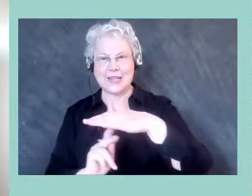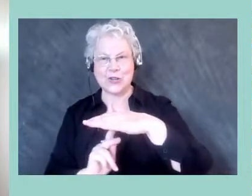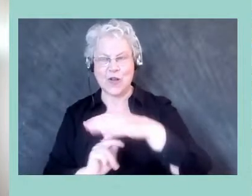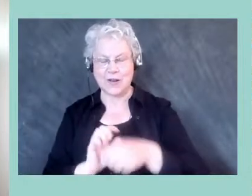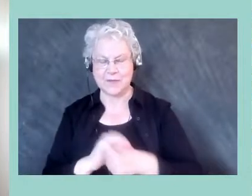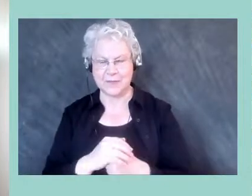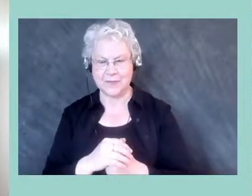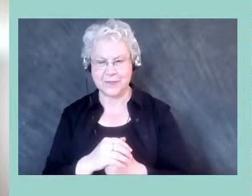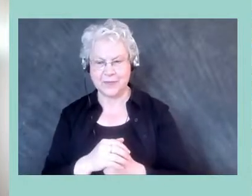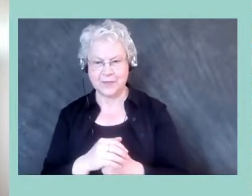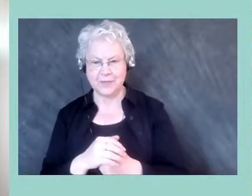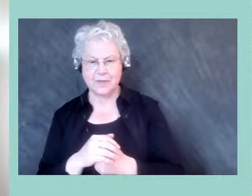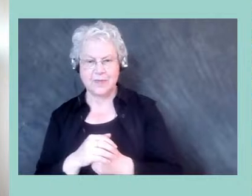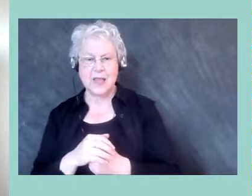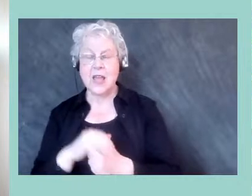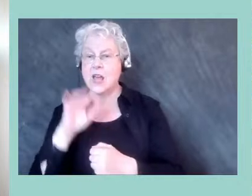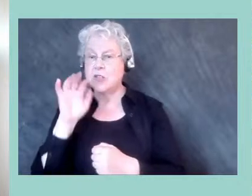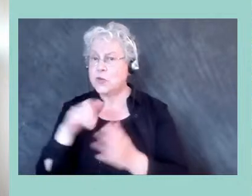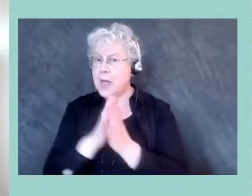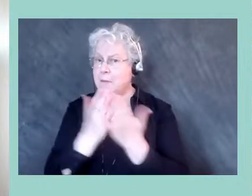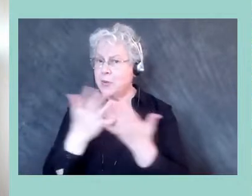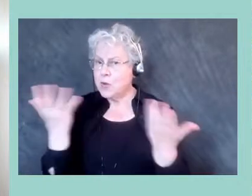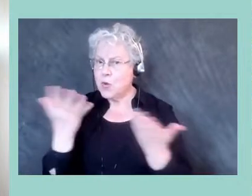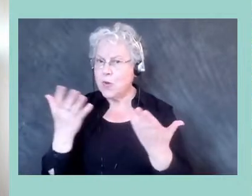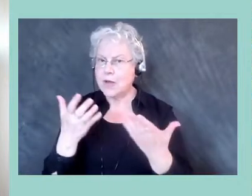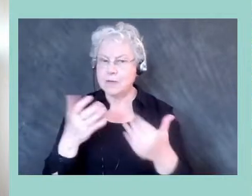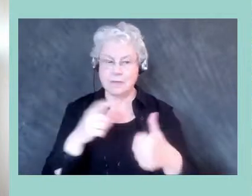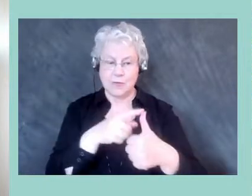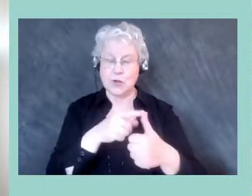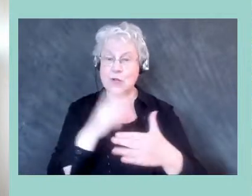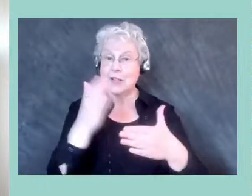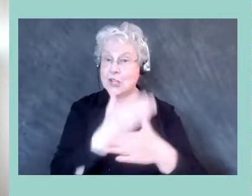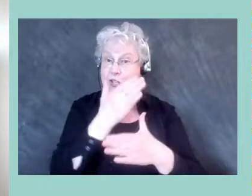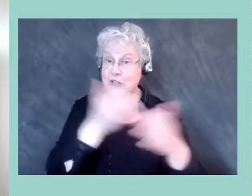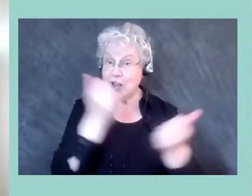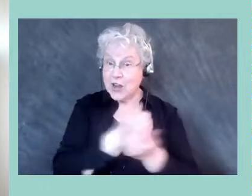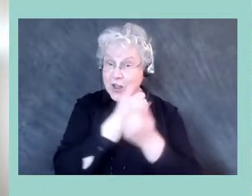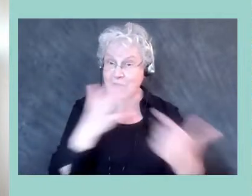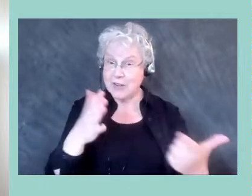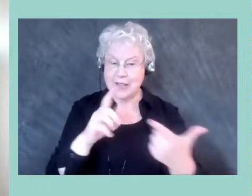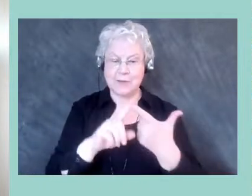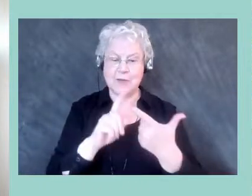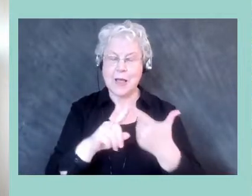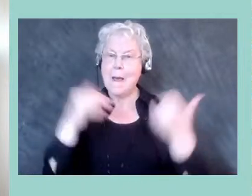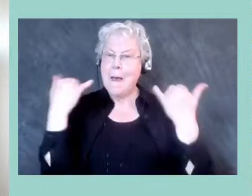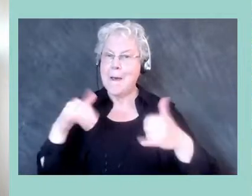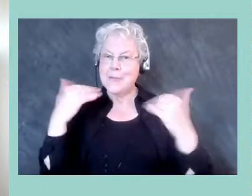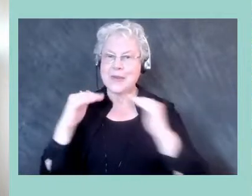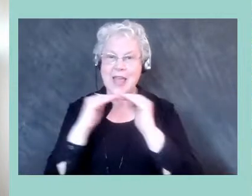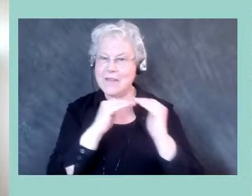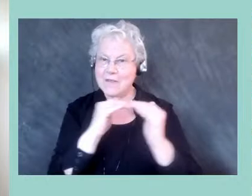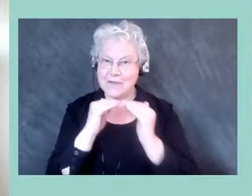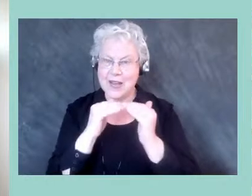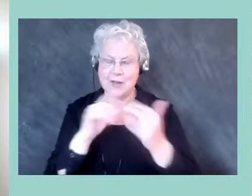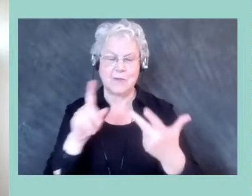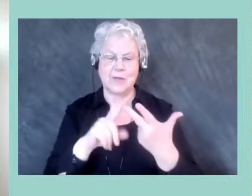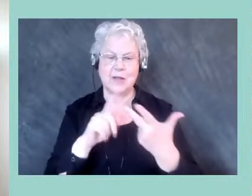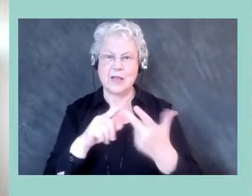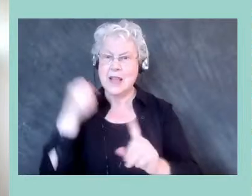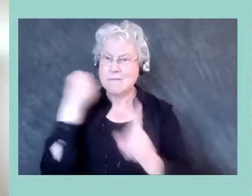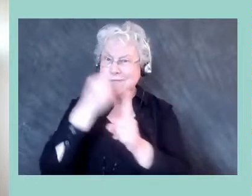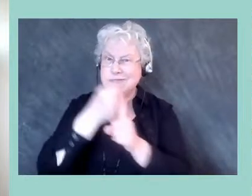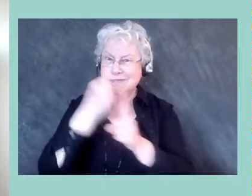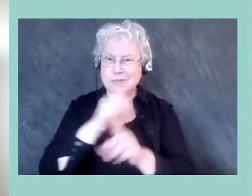Among the learnings, he writes, share everything, play fair, don't hit